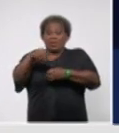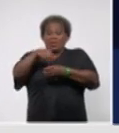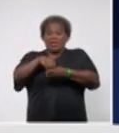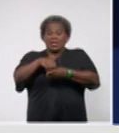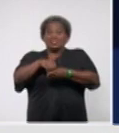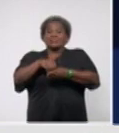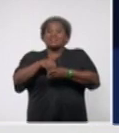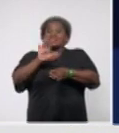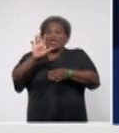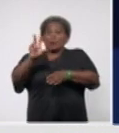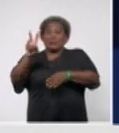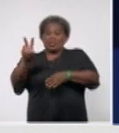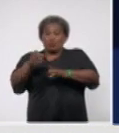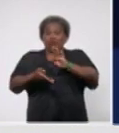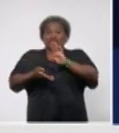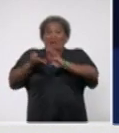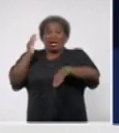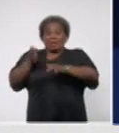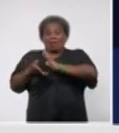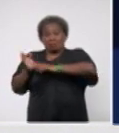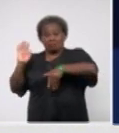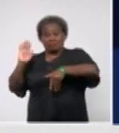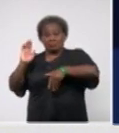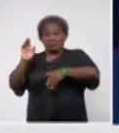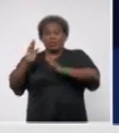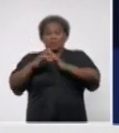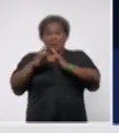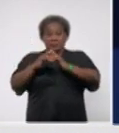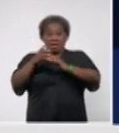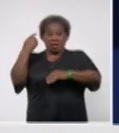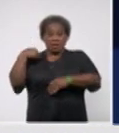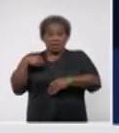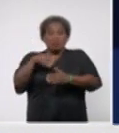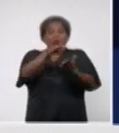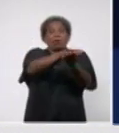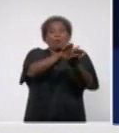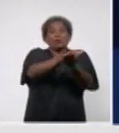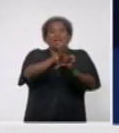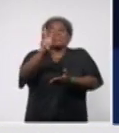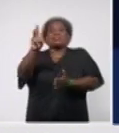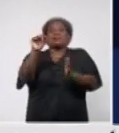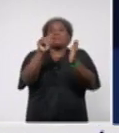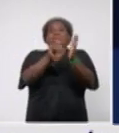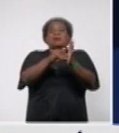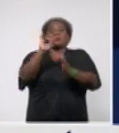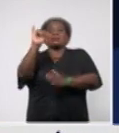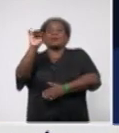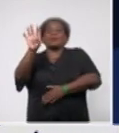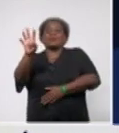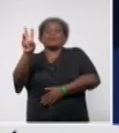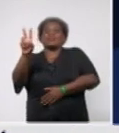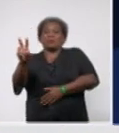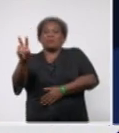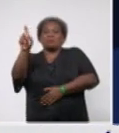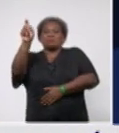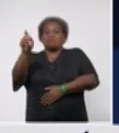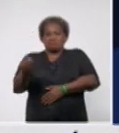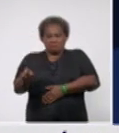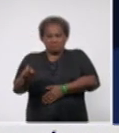83.7% of all confirmed cases in Cuba, have recovered from the virus.